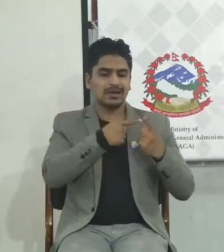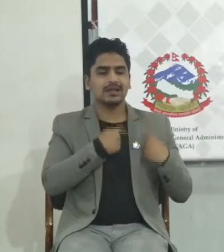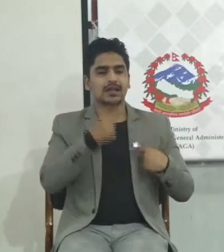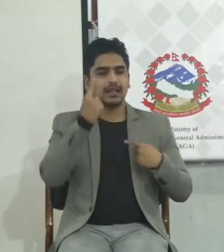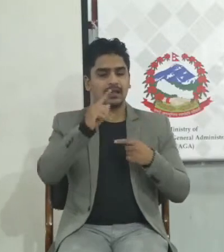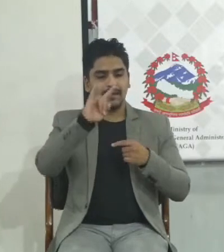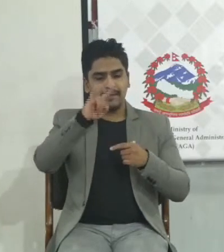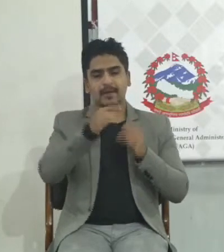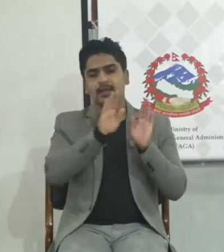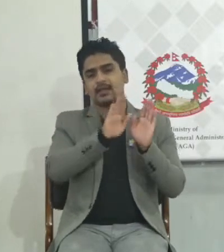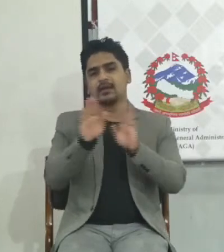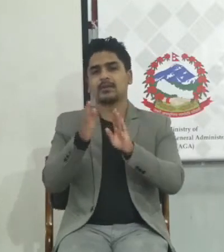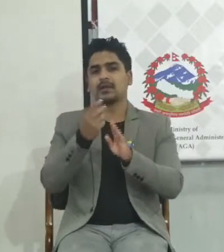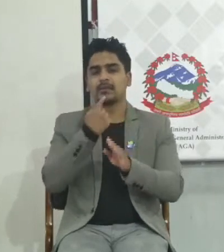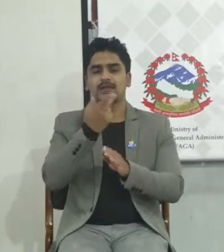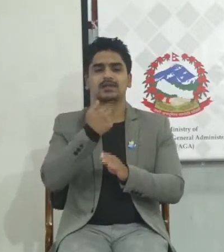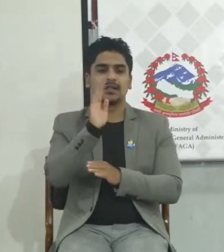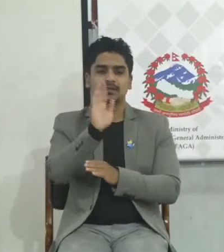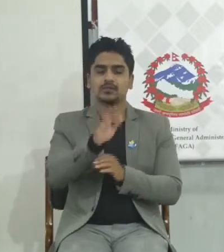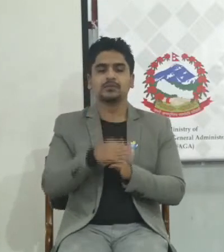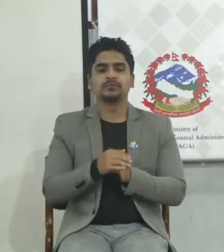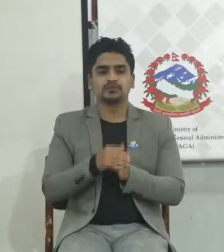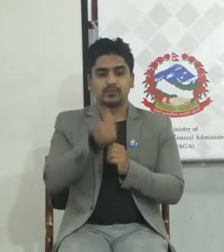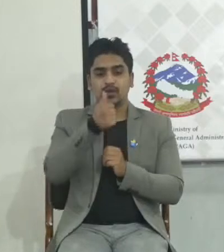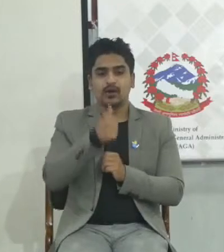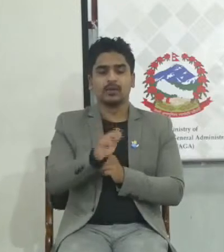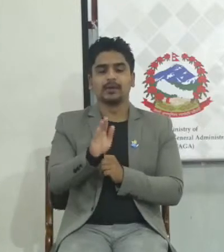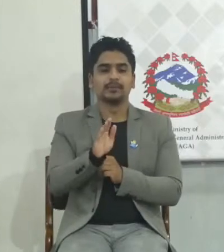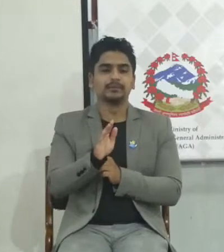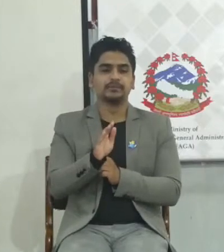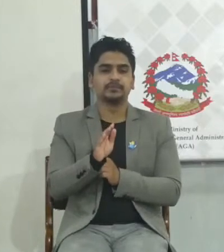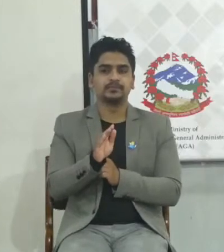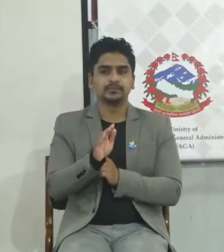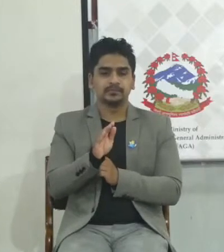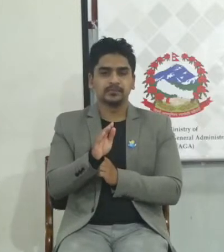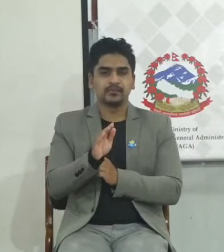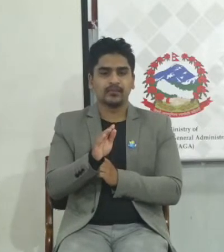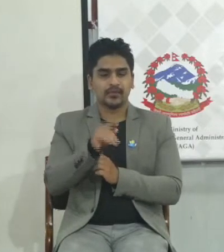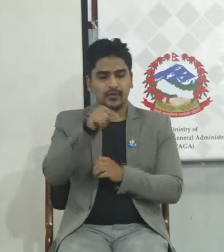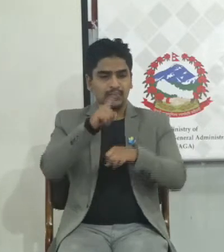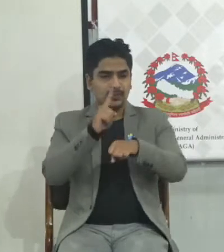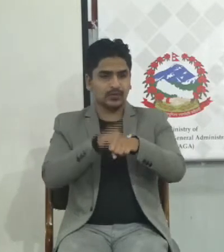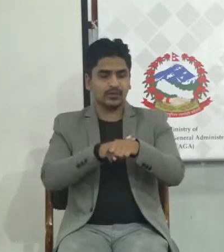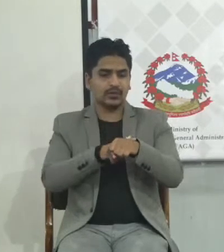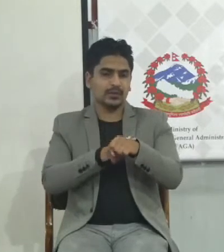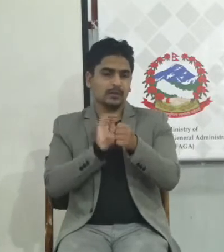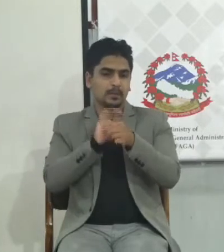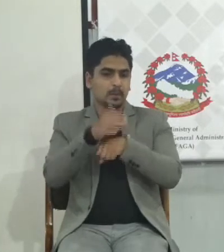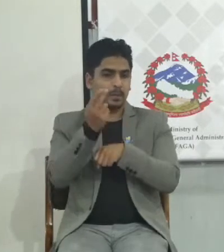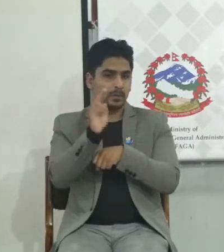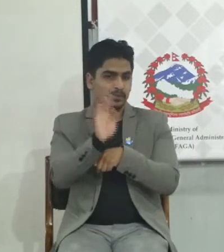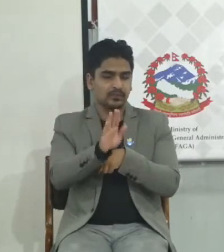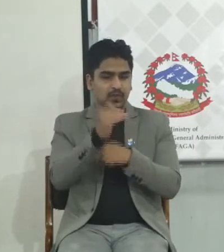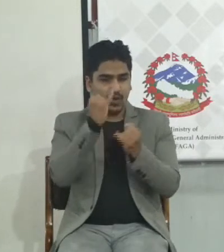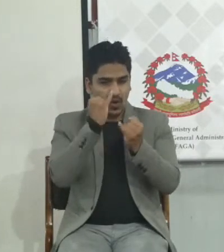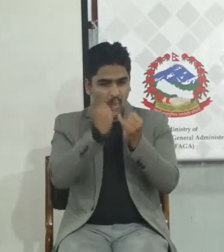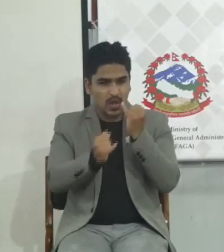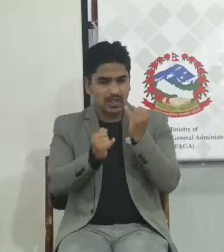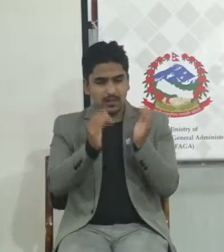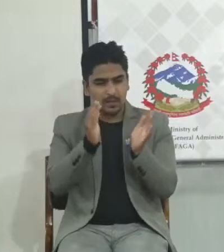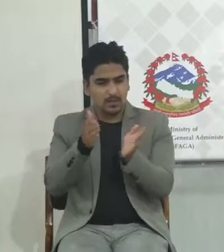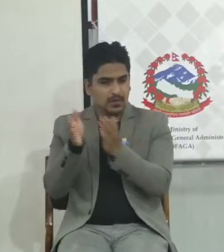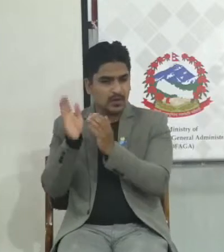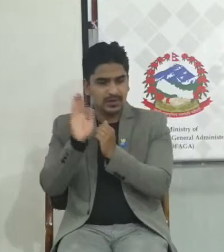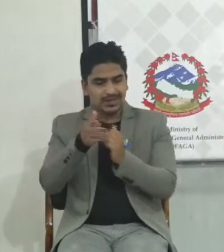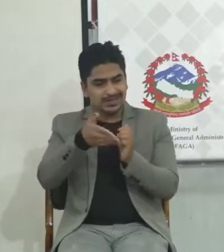the time is already running out, so we are at the end of the time. So in my final statement, what I would like to say is, I'd like to